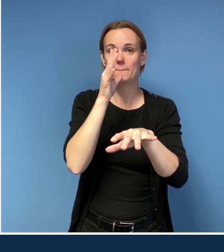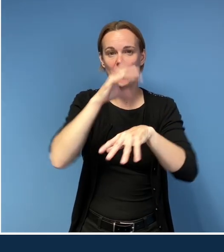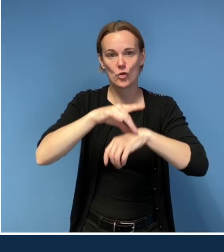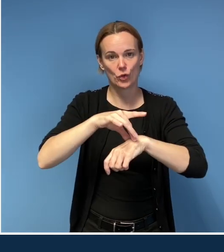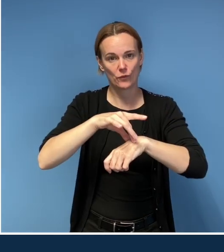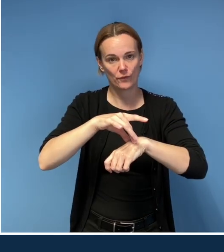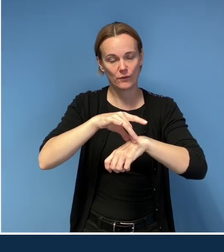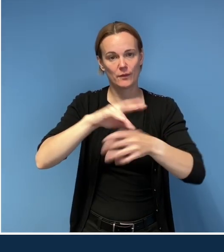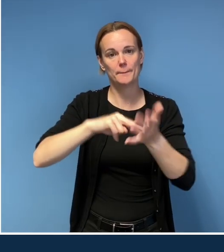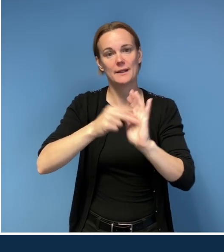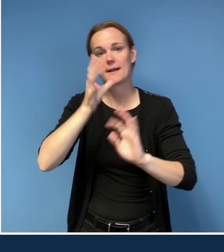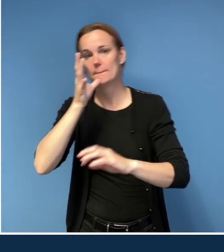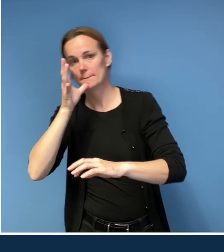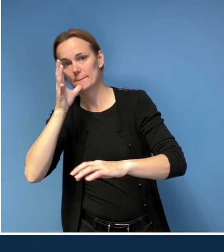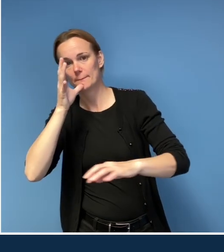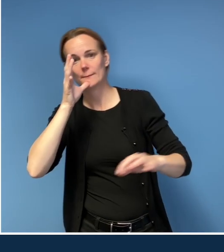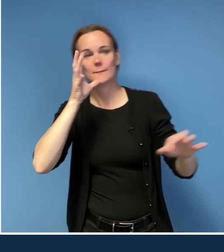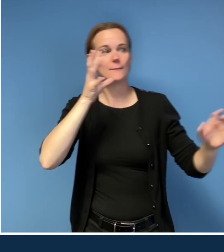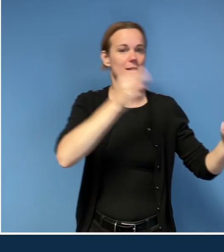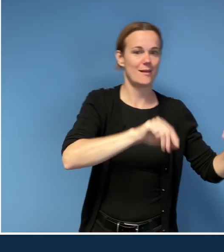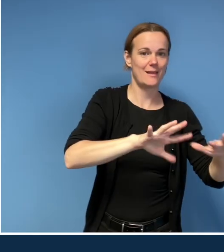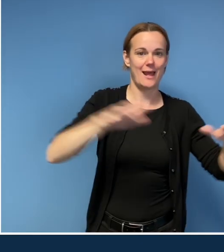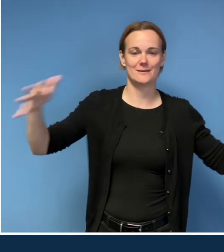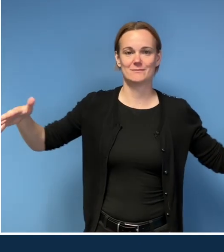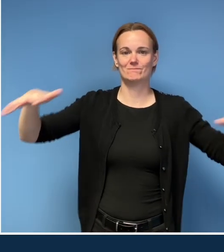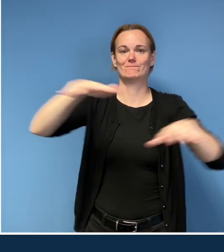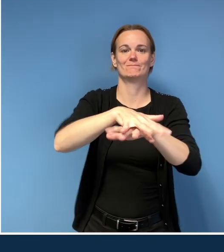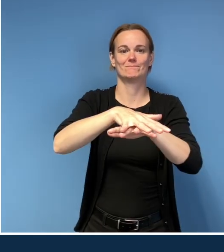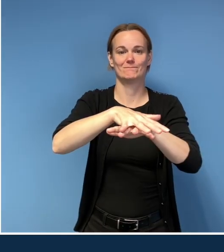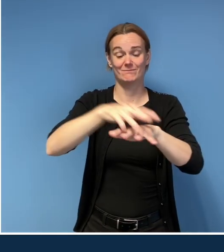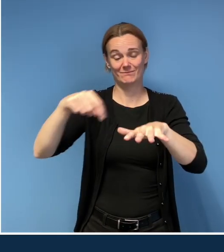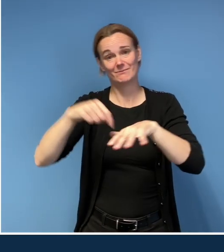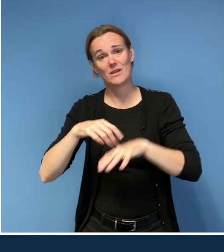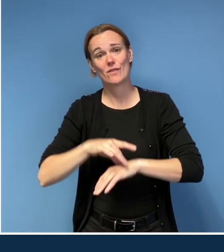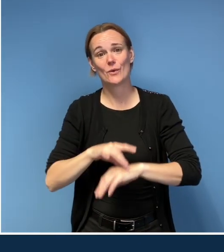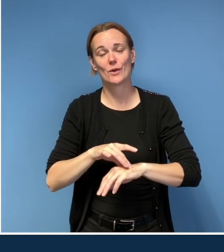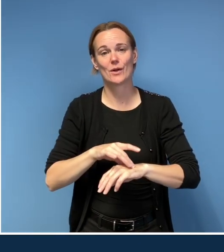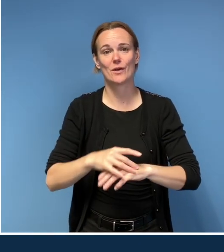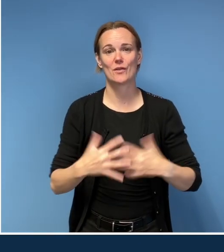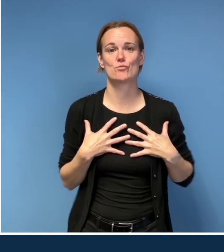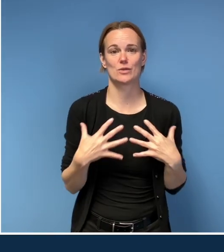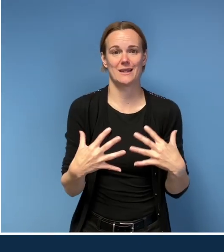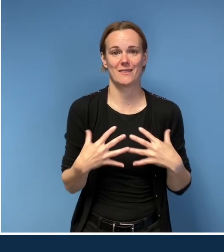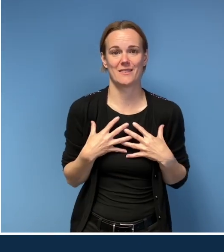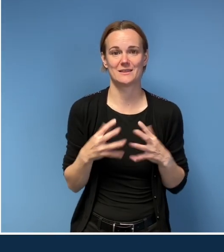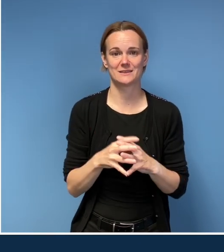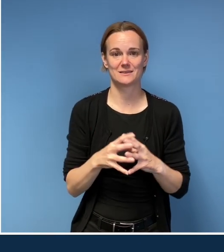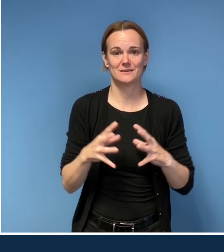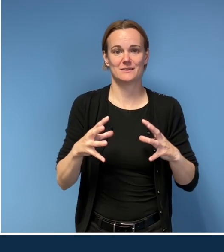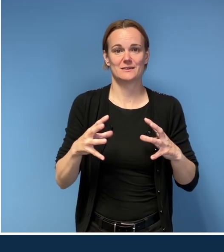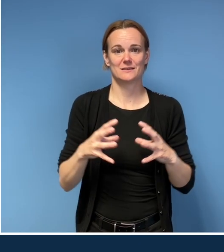we believe that it's a living, breathing entity that sustains us and helps us. It's no accident that